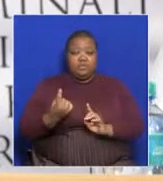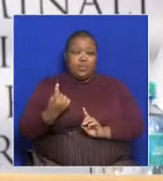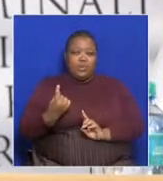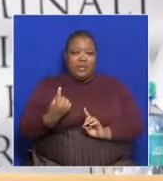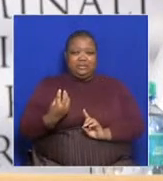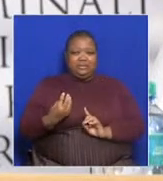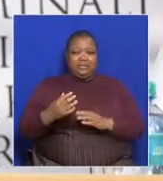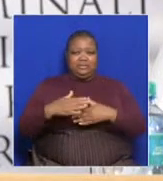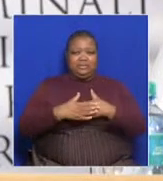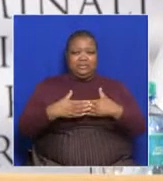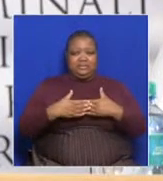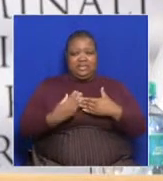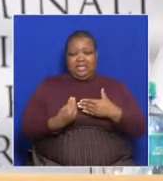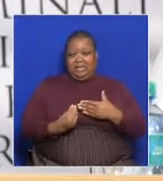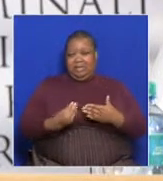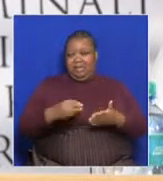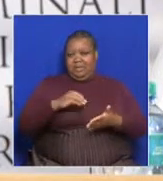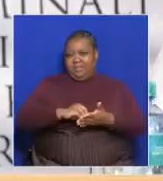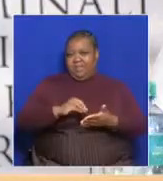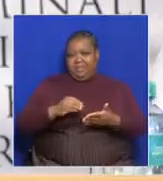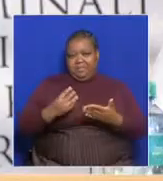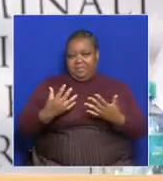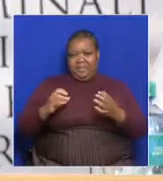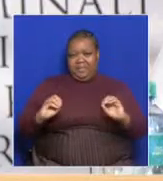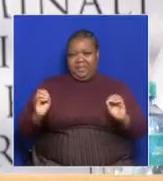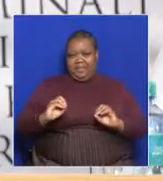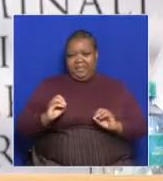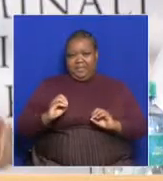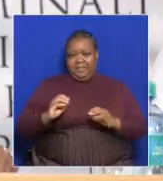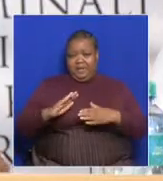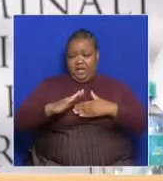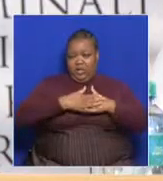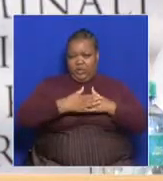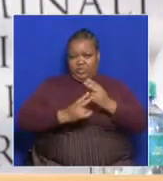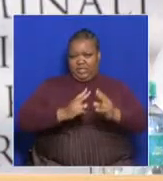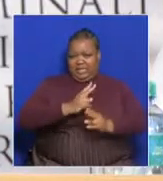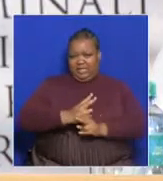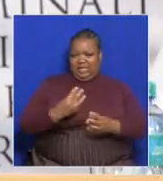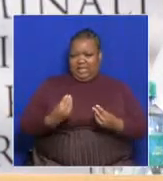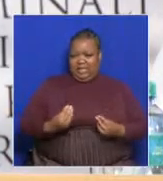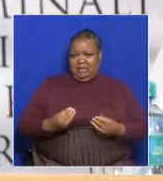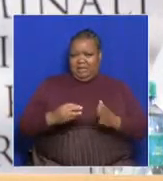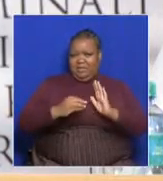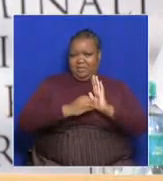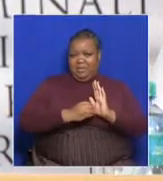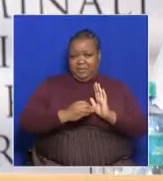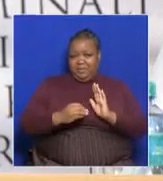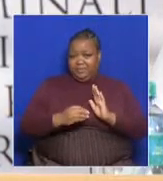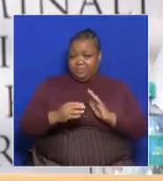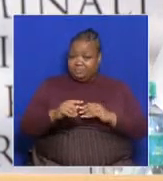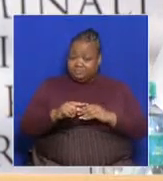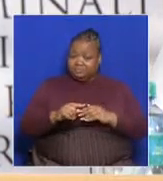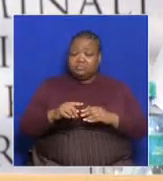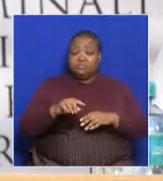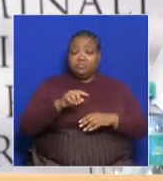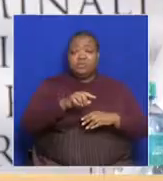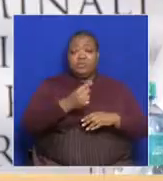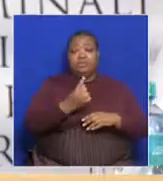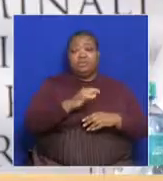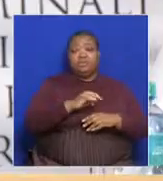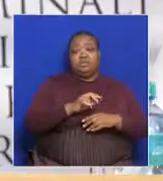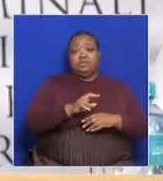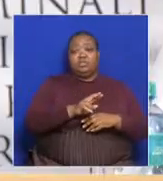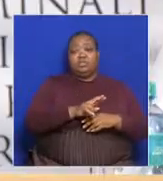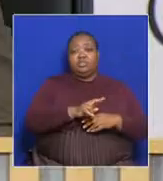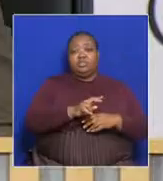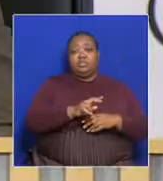number if it exists at all. So it would suggest that the container, after you opened it on the 1st July 2021 for the purposes stated, was